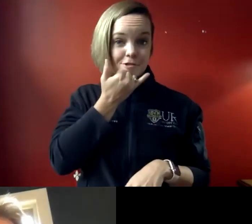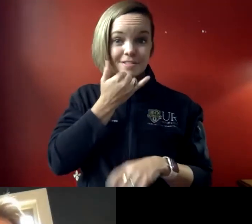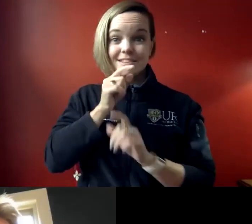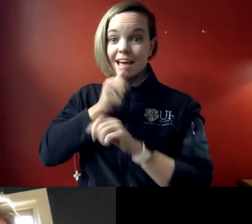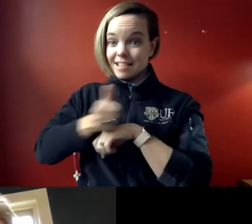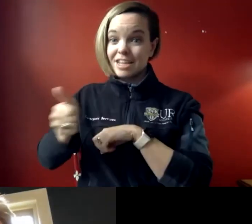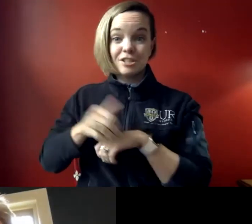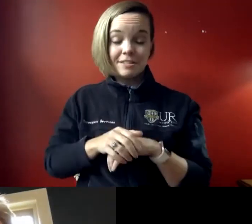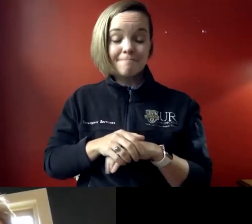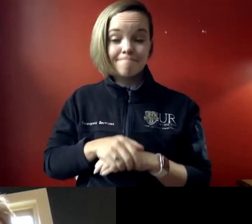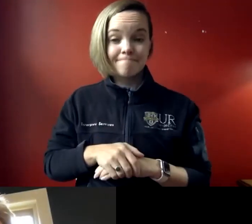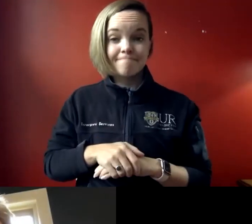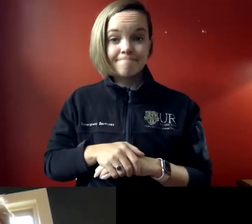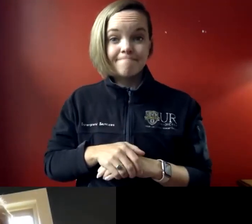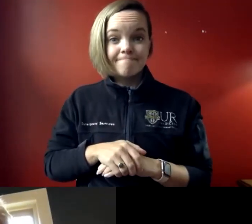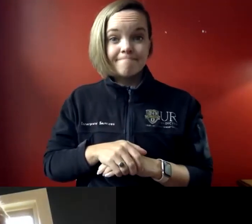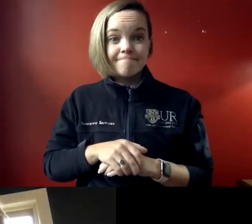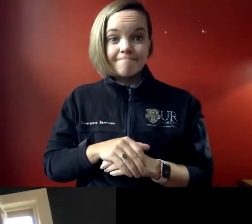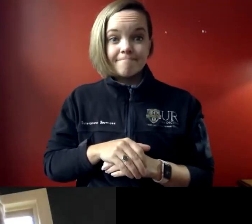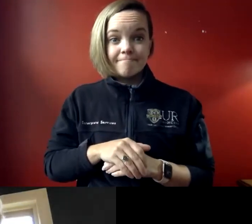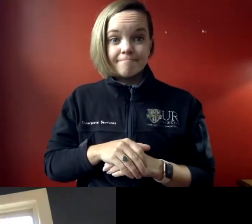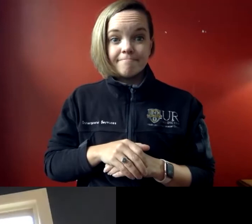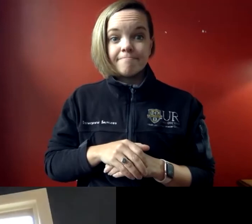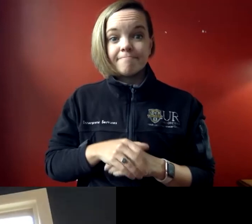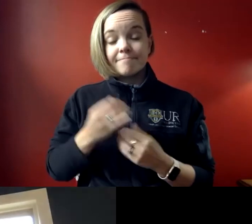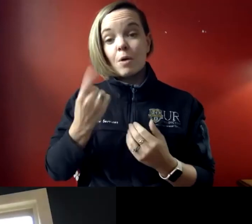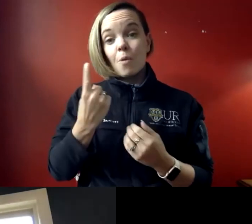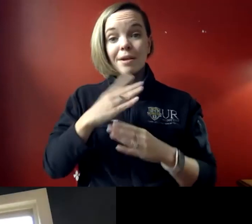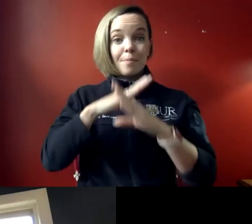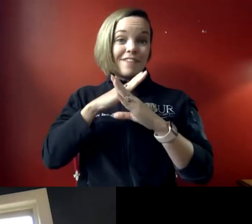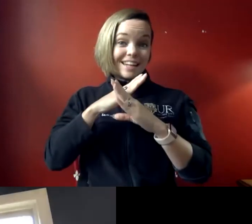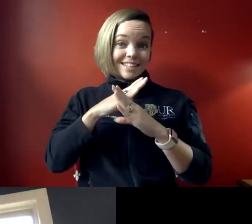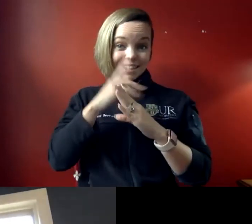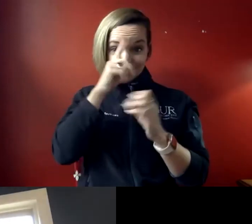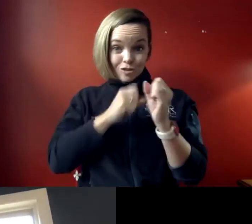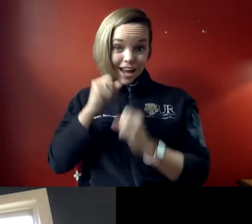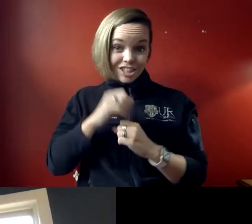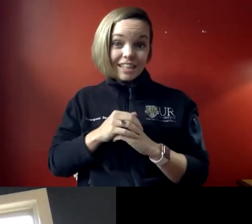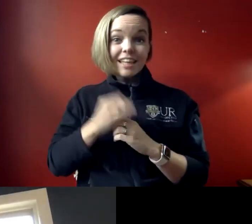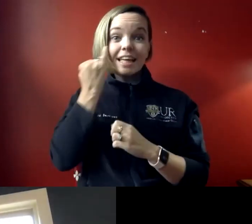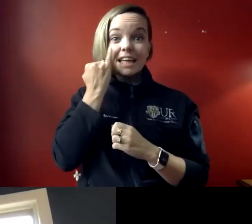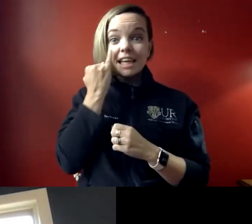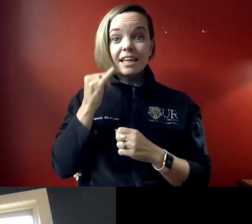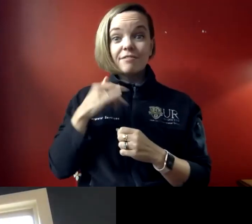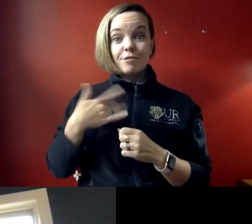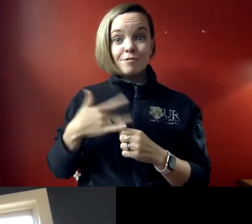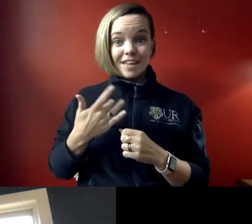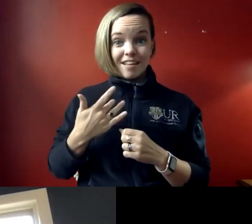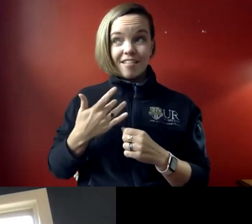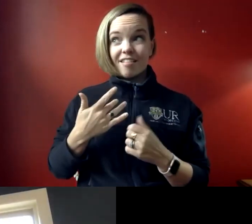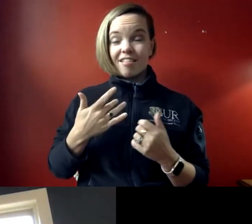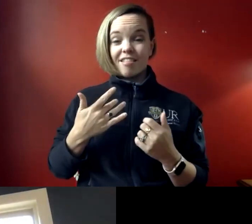when you have, one preventive strategy is if you feel in an